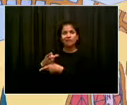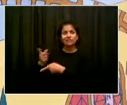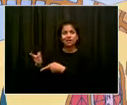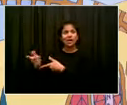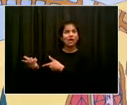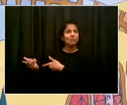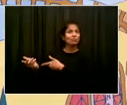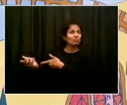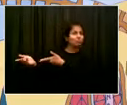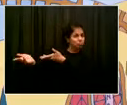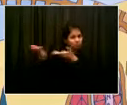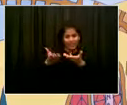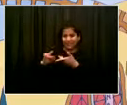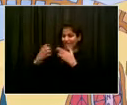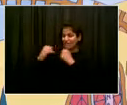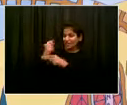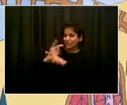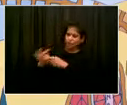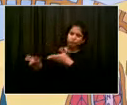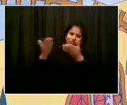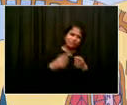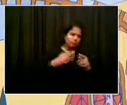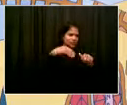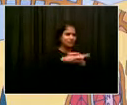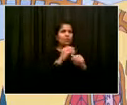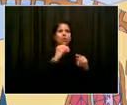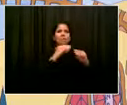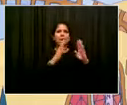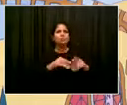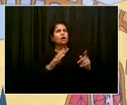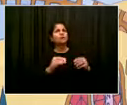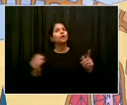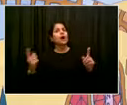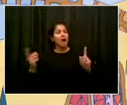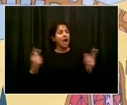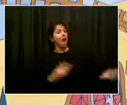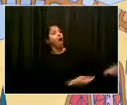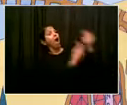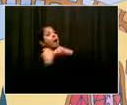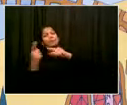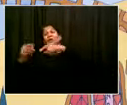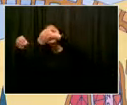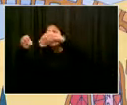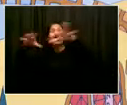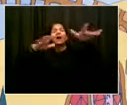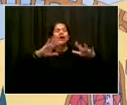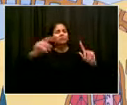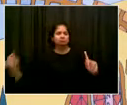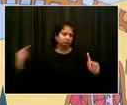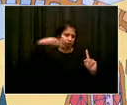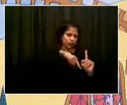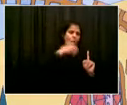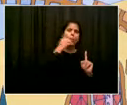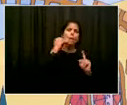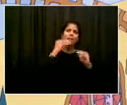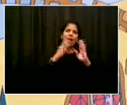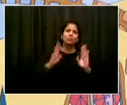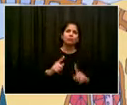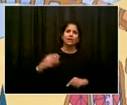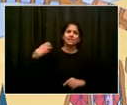of aggressive efforts to vaccinate our communities. My pleasure to introduce the chair of the Health Committee in the State Assembly, Assemblymember